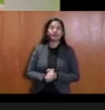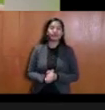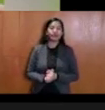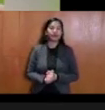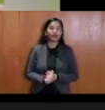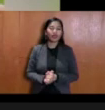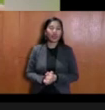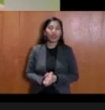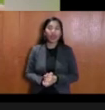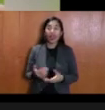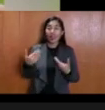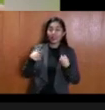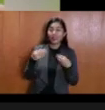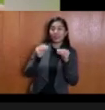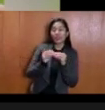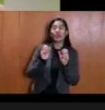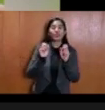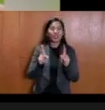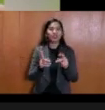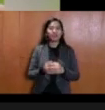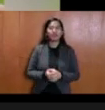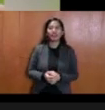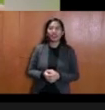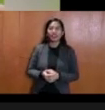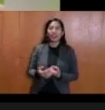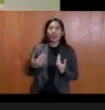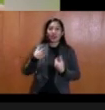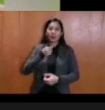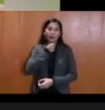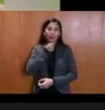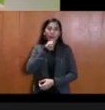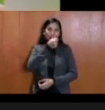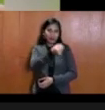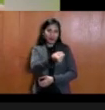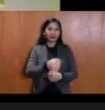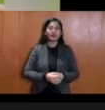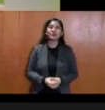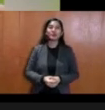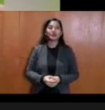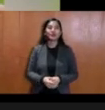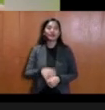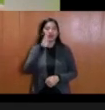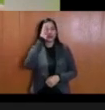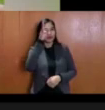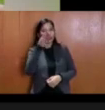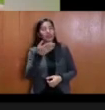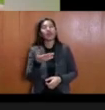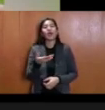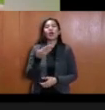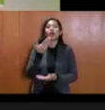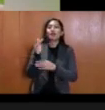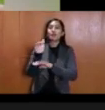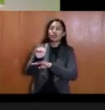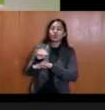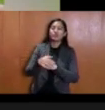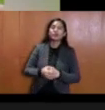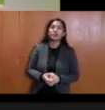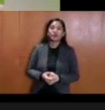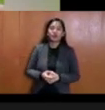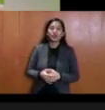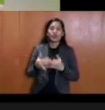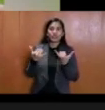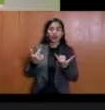have more. All right. Microphones will approach you. Yes, sir. Yes, good afternoon. Manuel Aquino with the Congressional Policy and